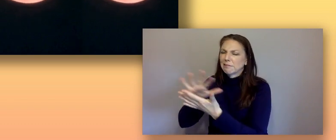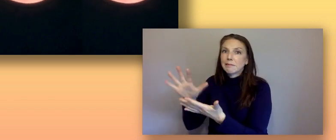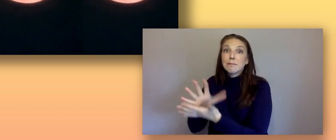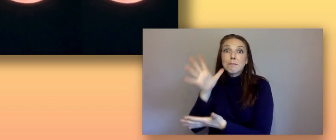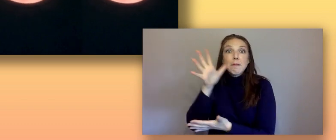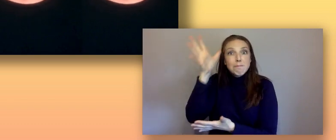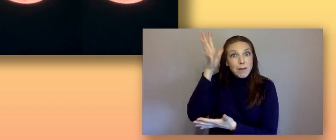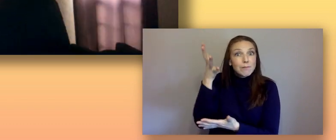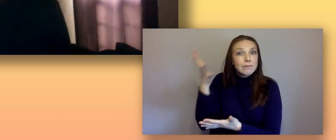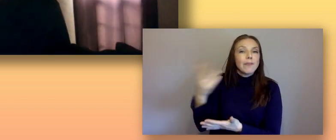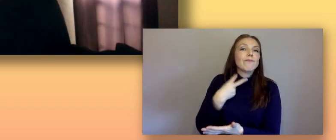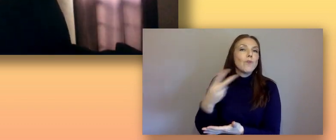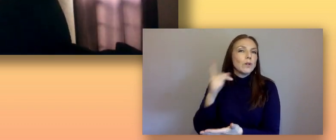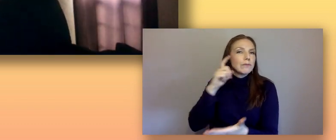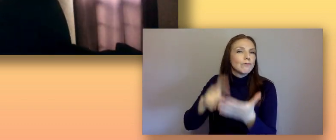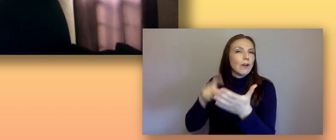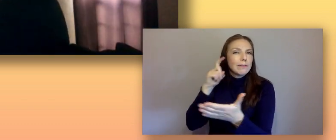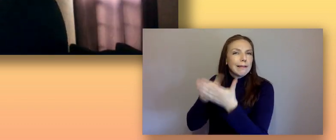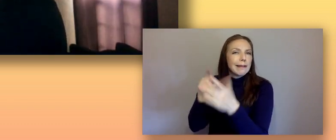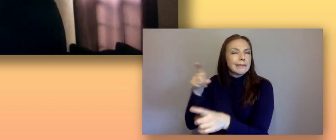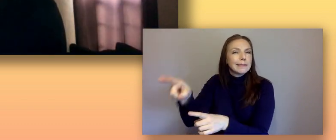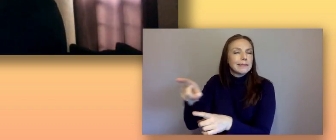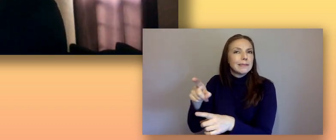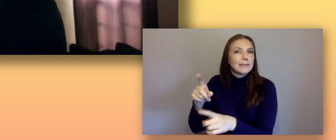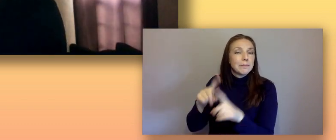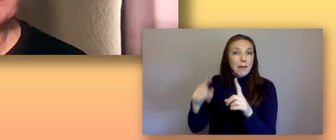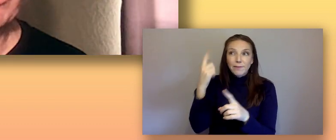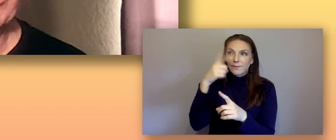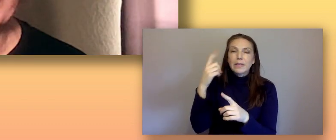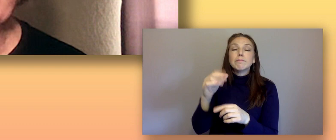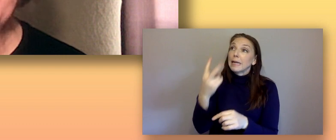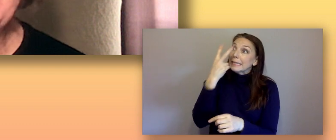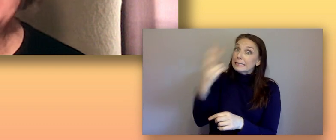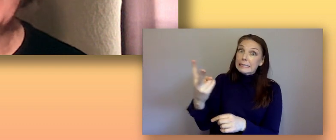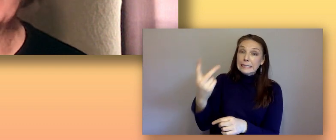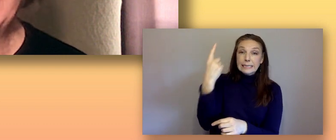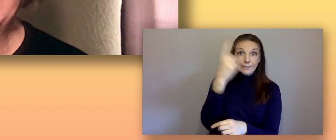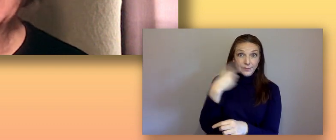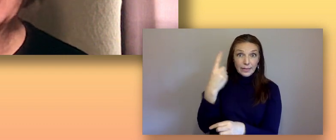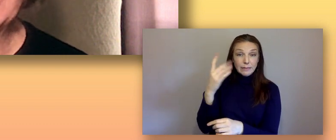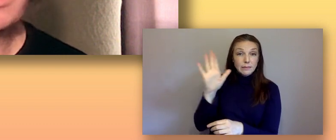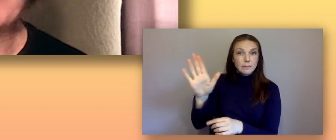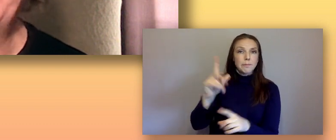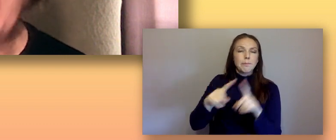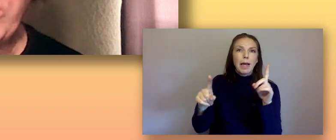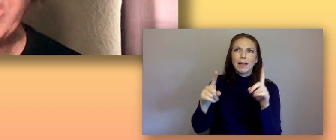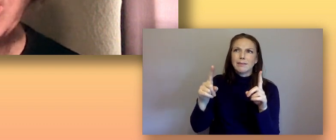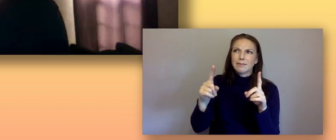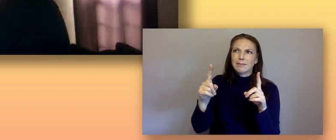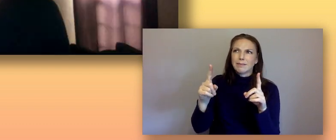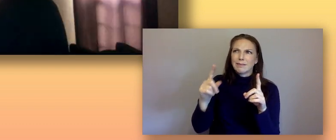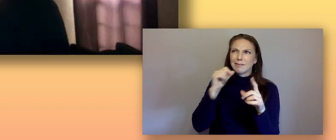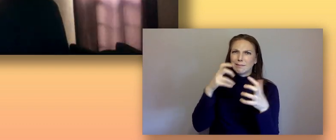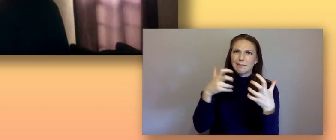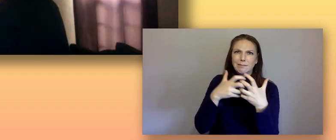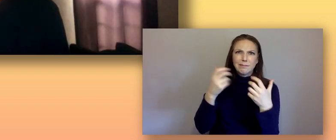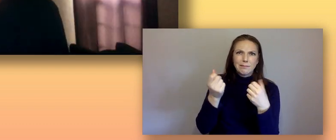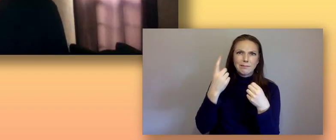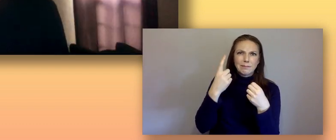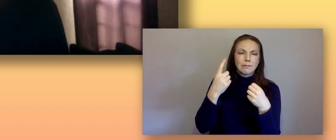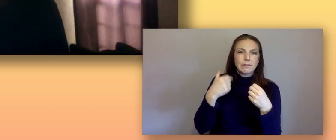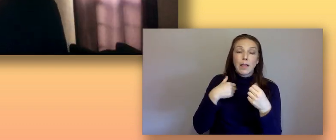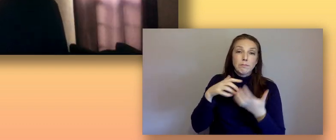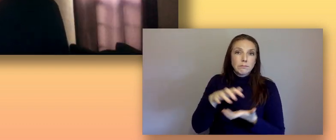they're impossible to miss. No, it's not that I don't see them. Their faces don't compute. I'm very